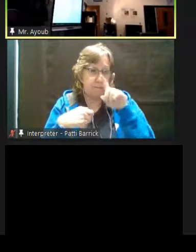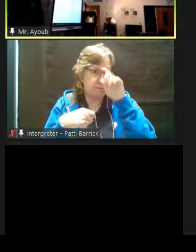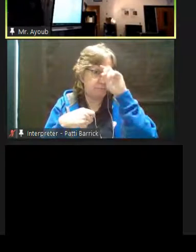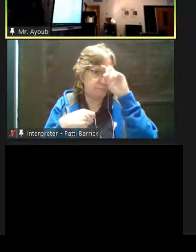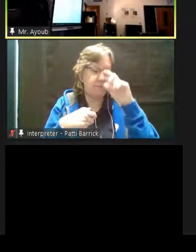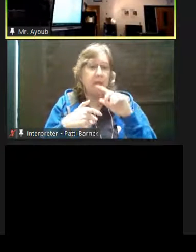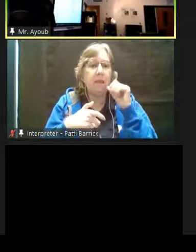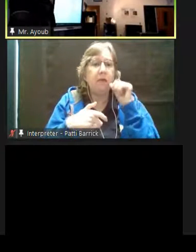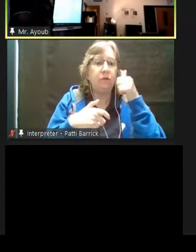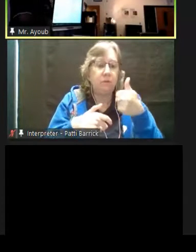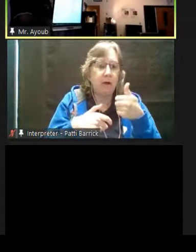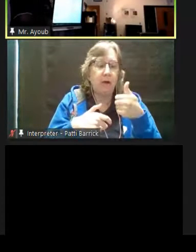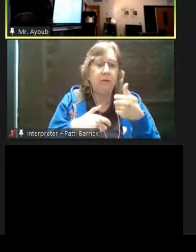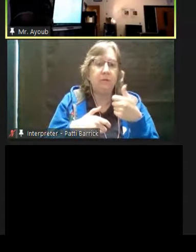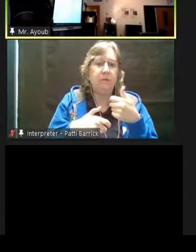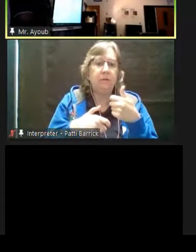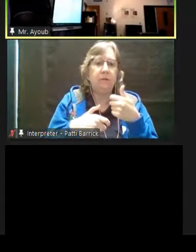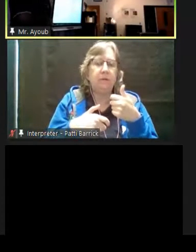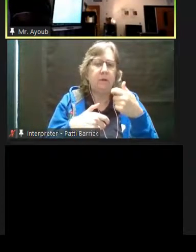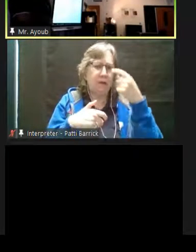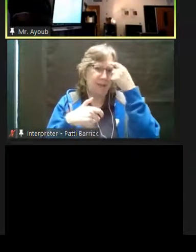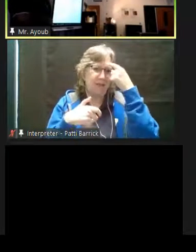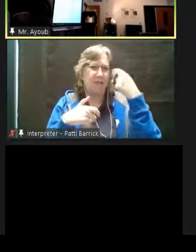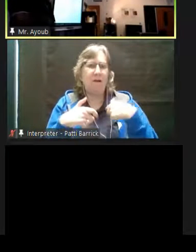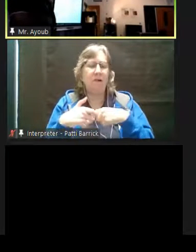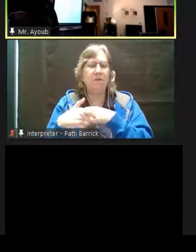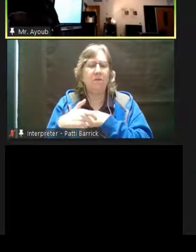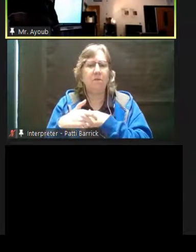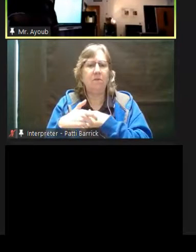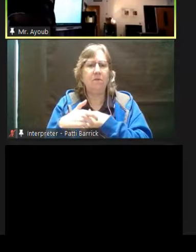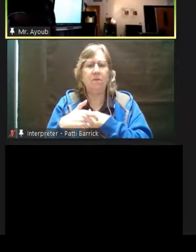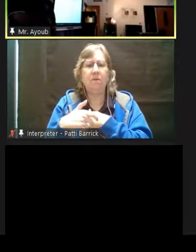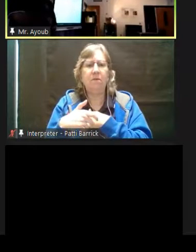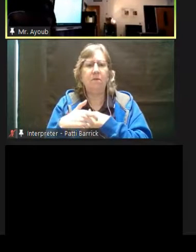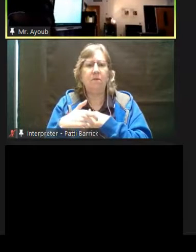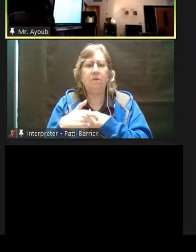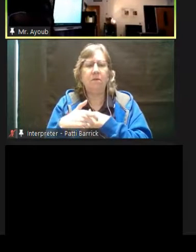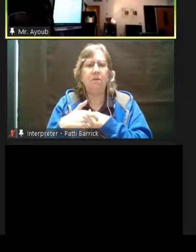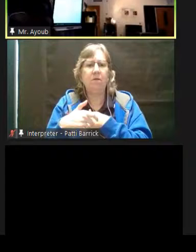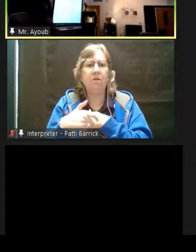And then tomorrow, I thought we were gonna go like fast.